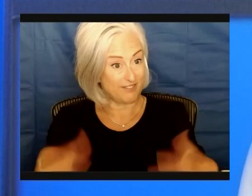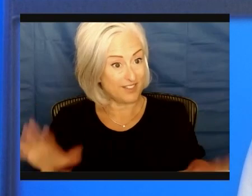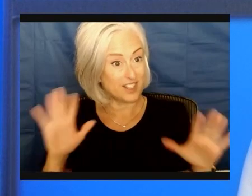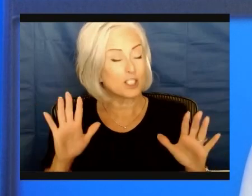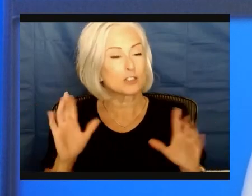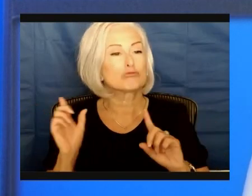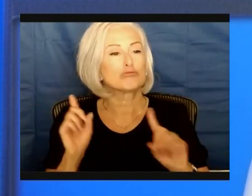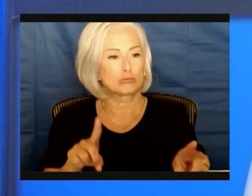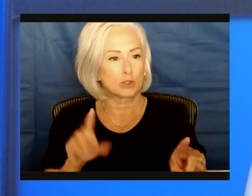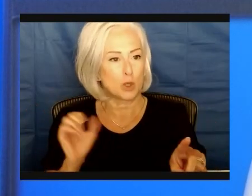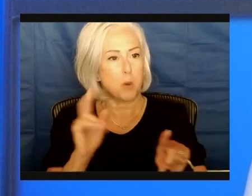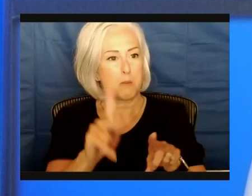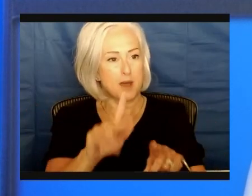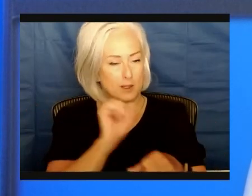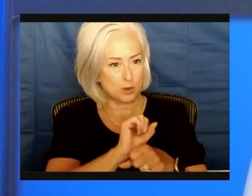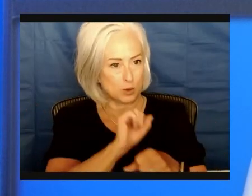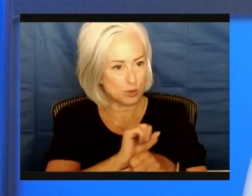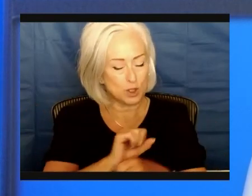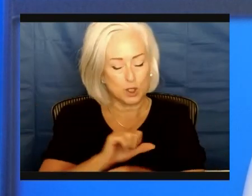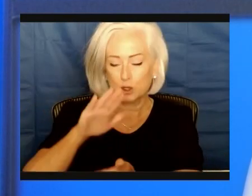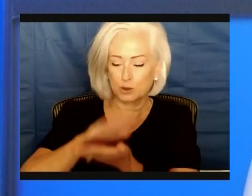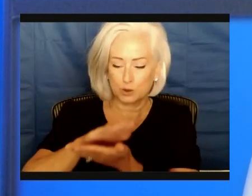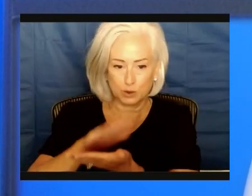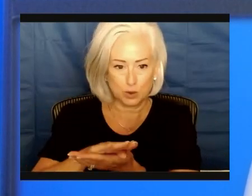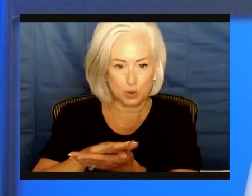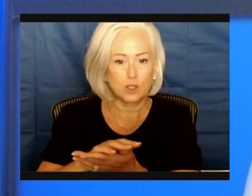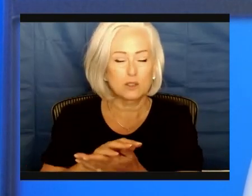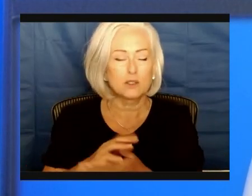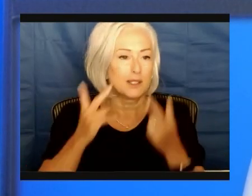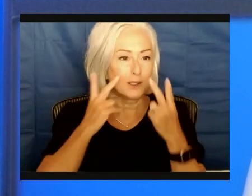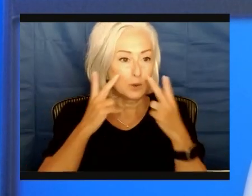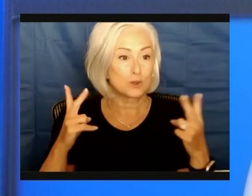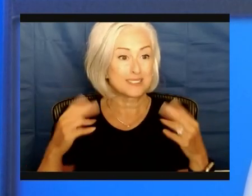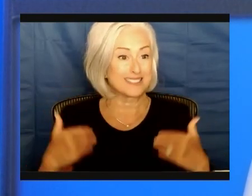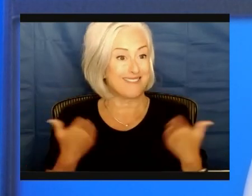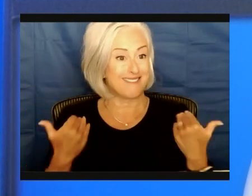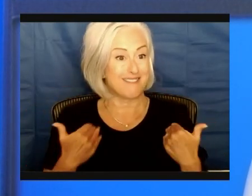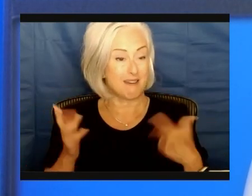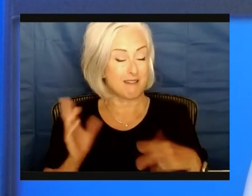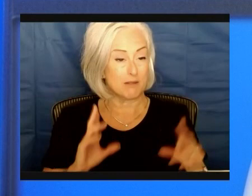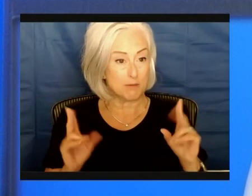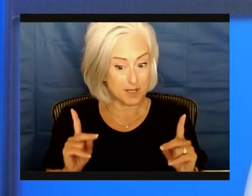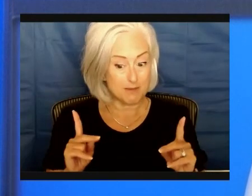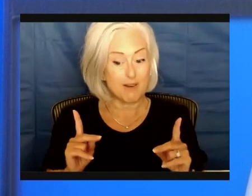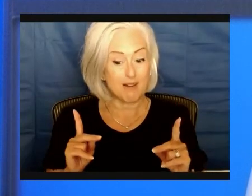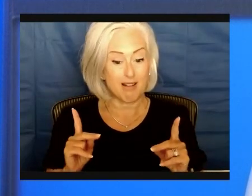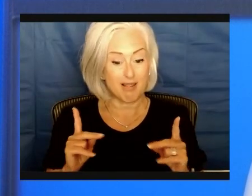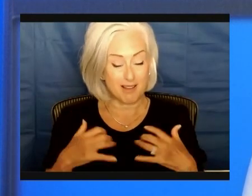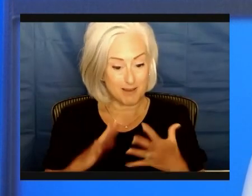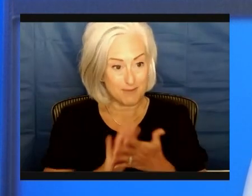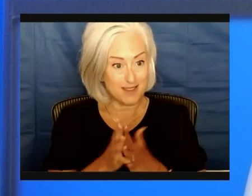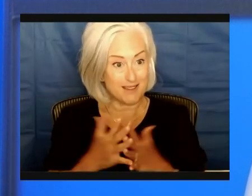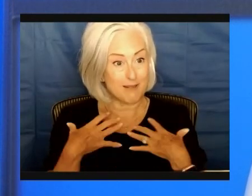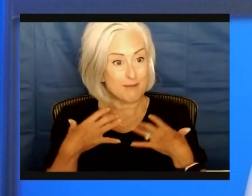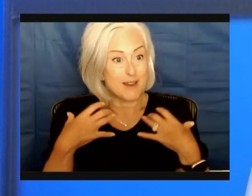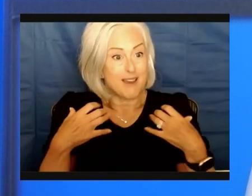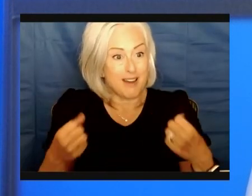patients, getting these patients active again is going to help with the economy,